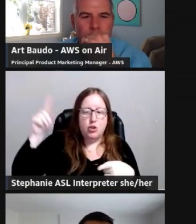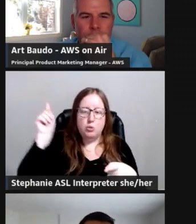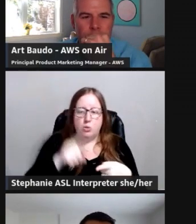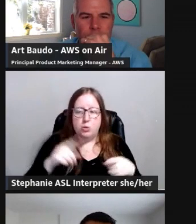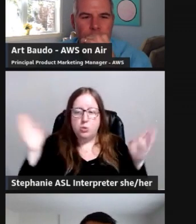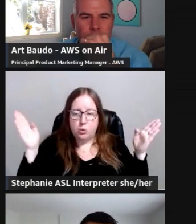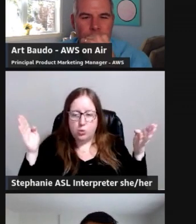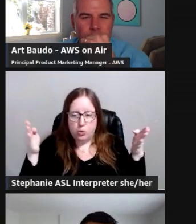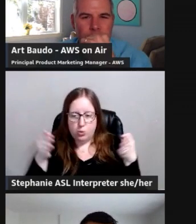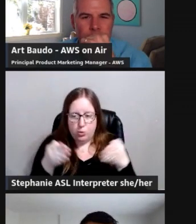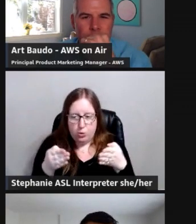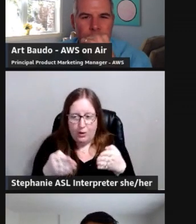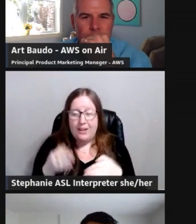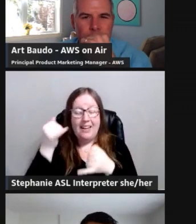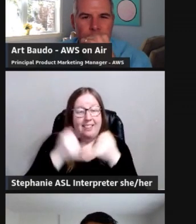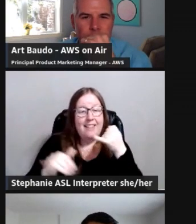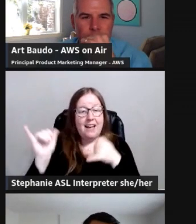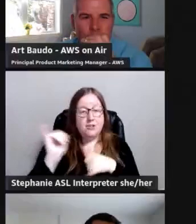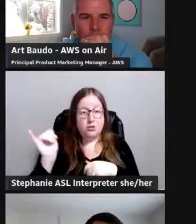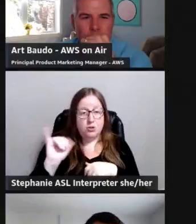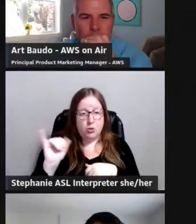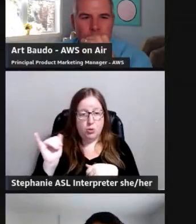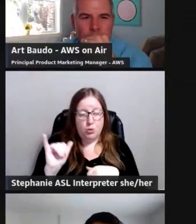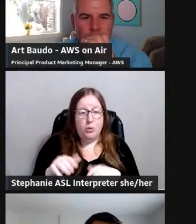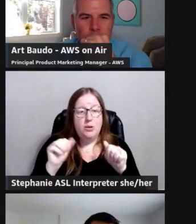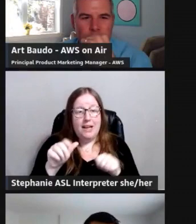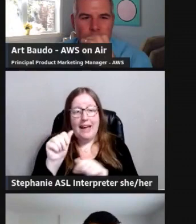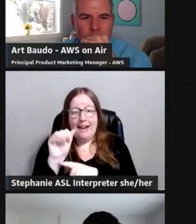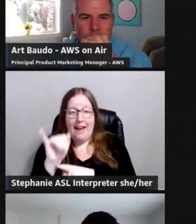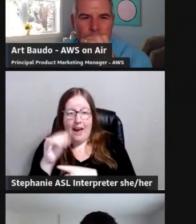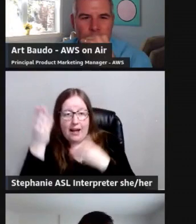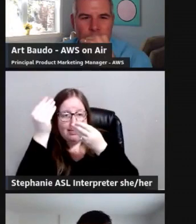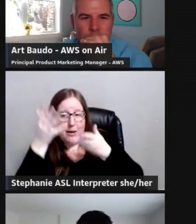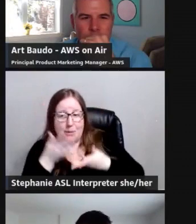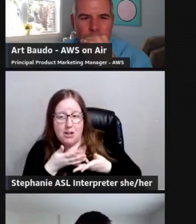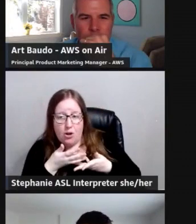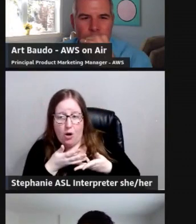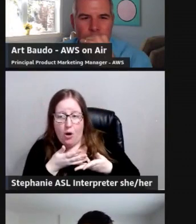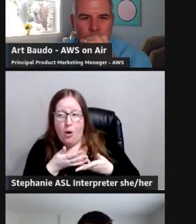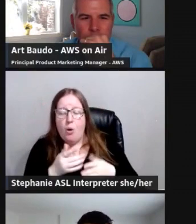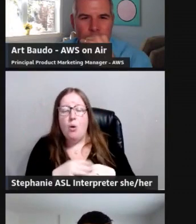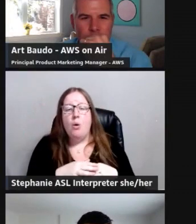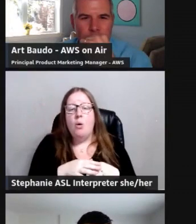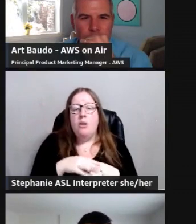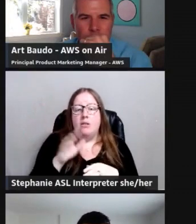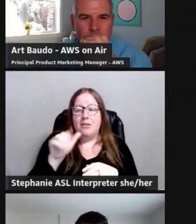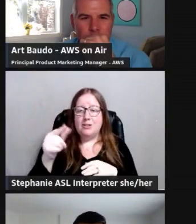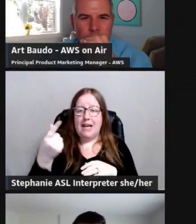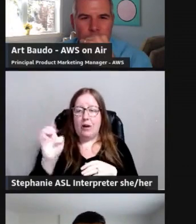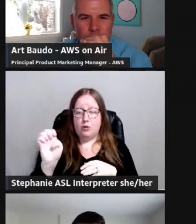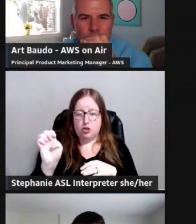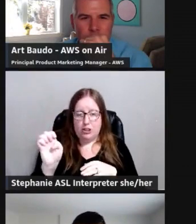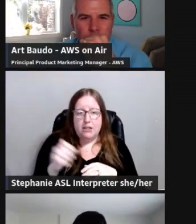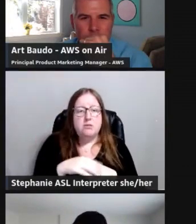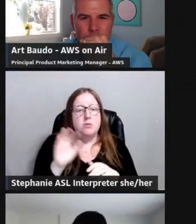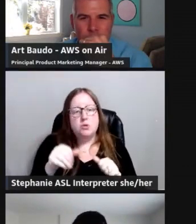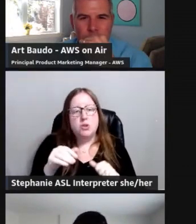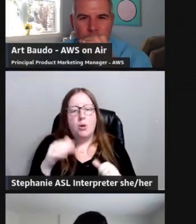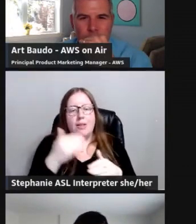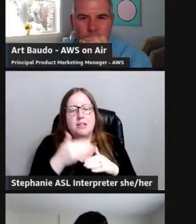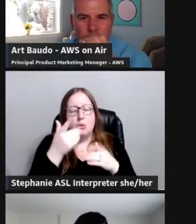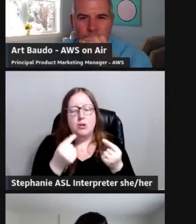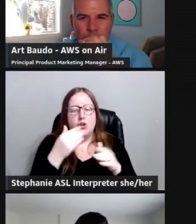us. And then the last step is, can AI tell me that there is some algae growth happening? So that's what we're going to do in our next